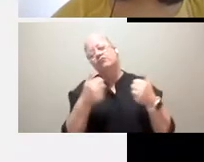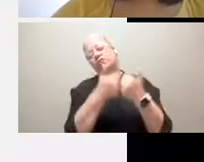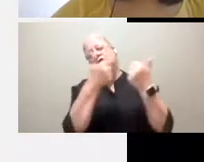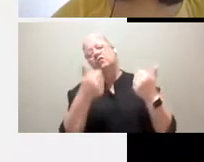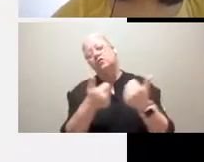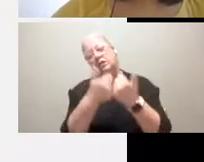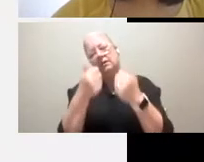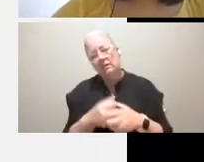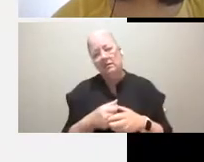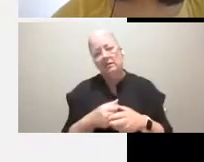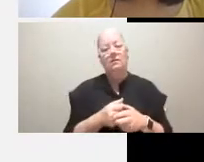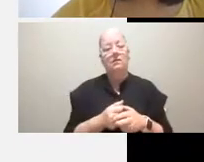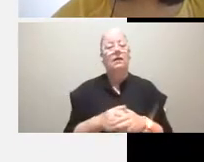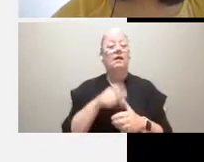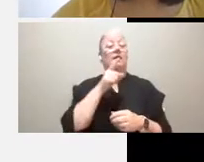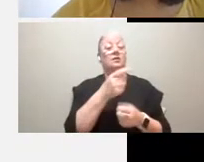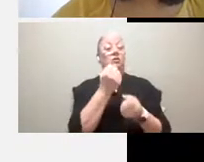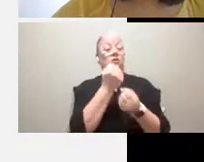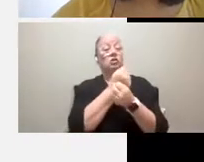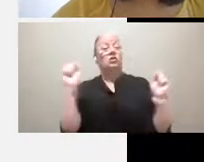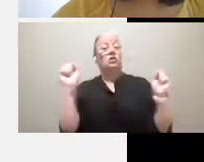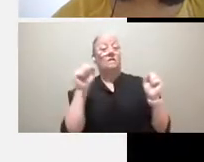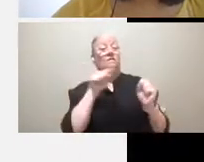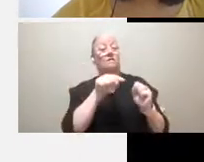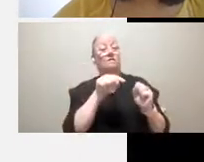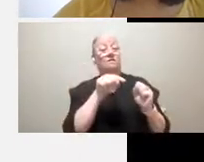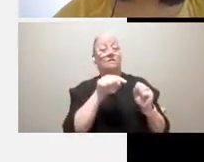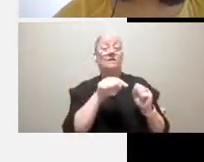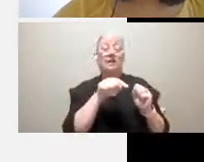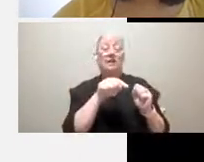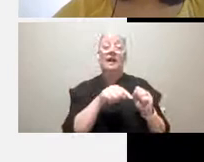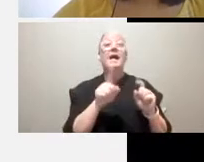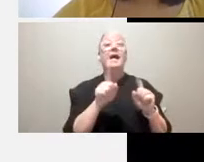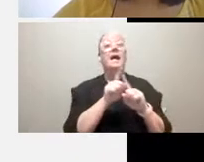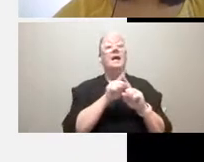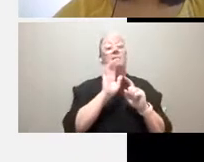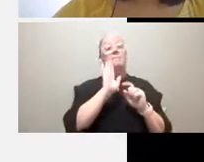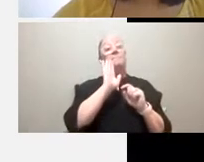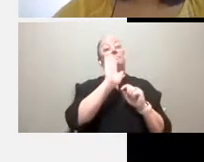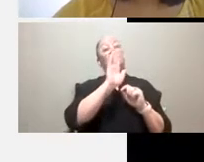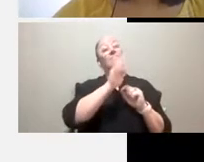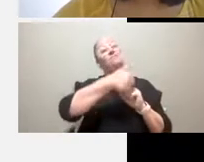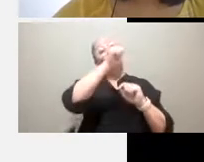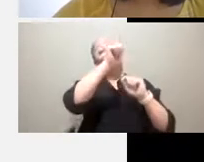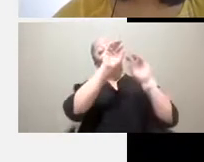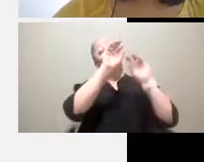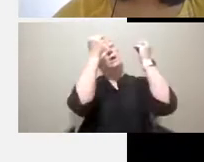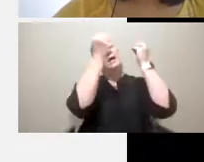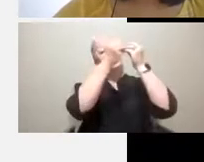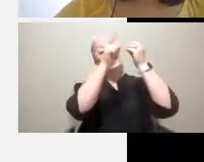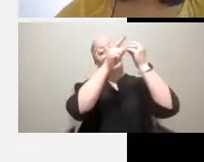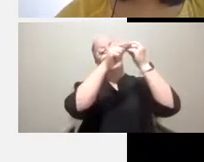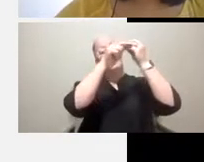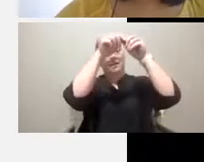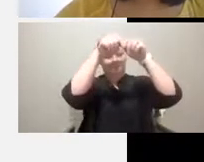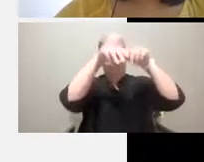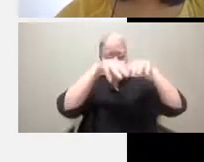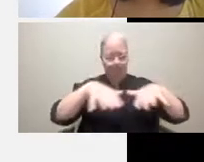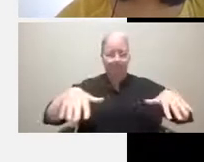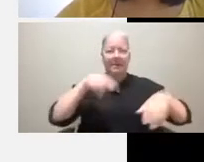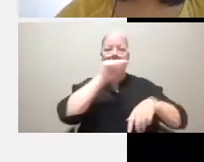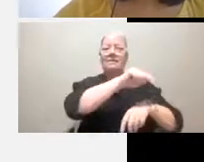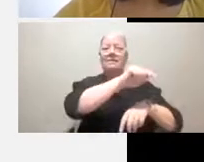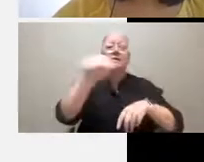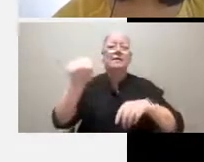wider. It goes beyond the organization up to the community level. So when you find